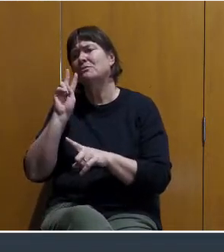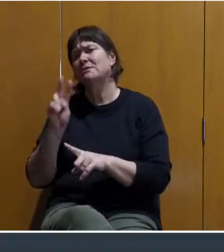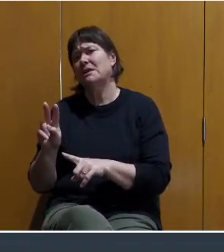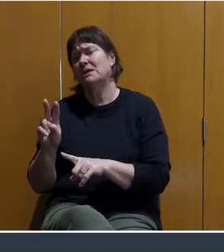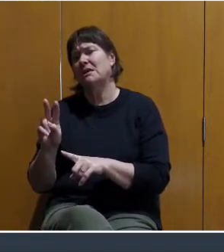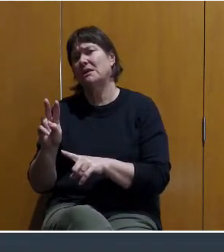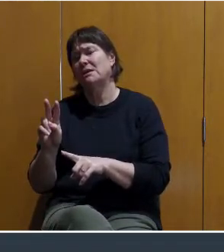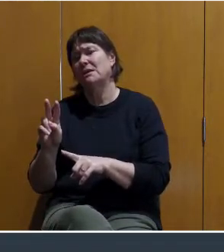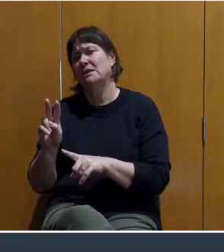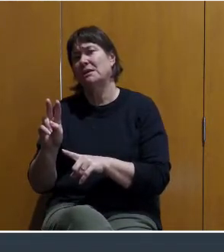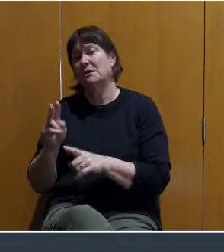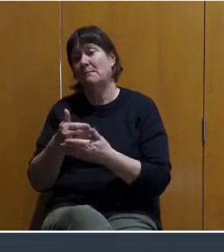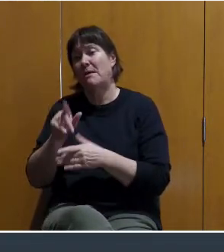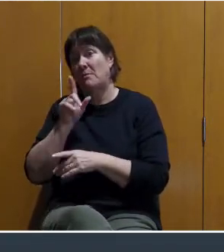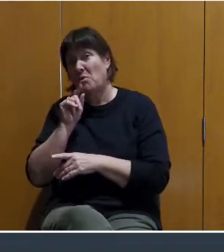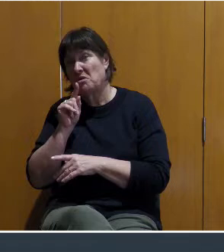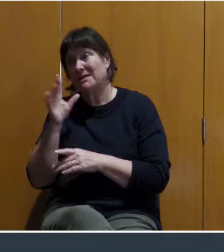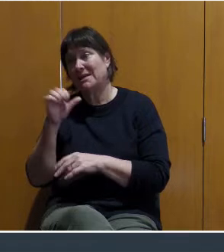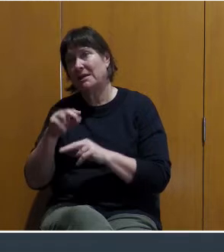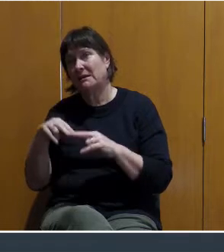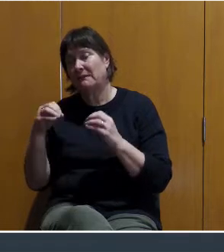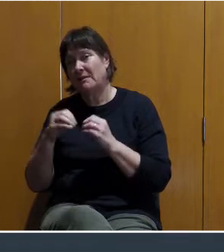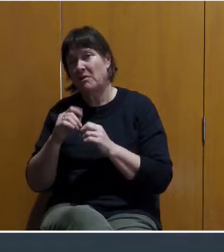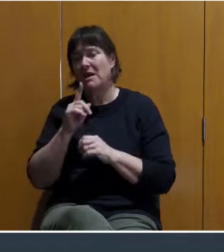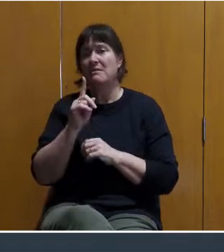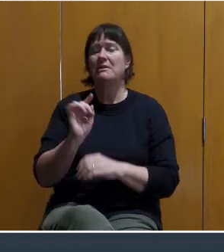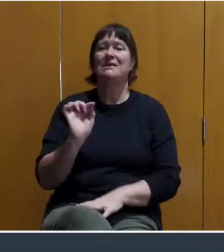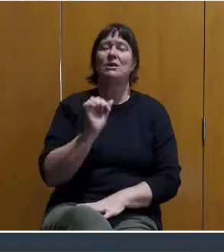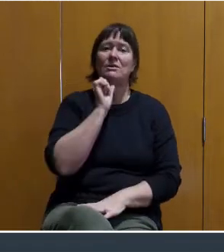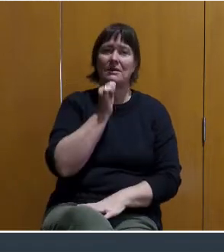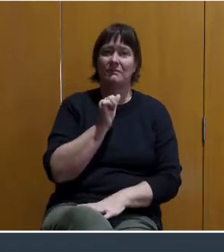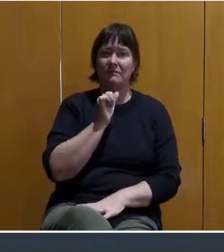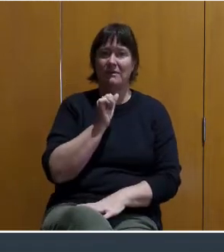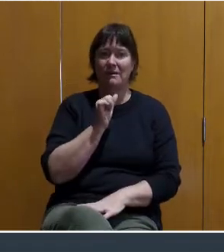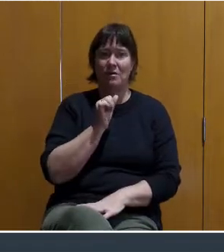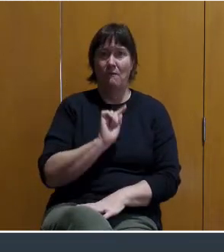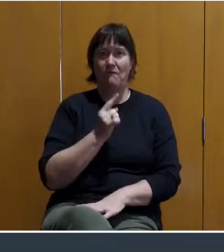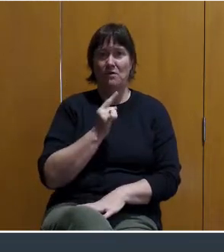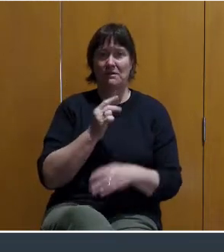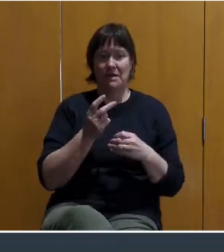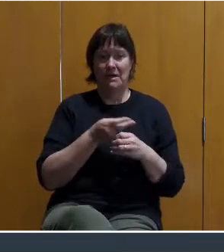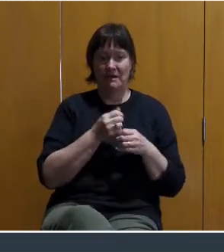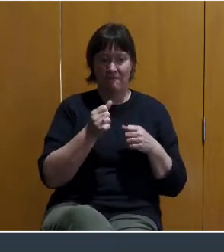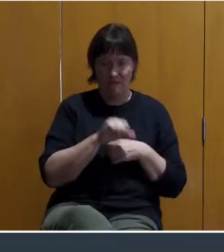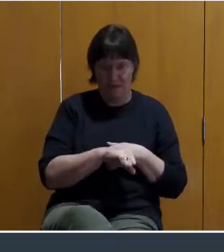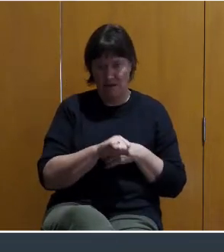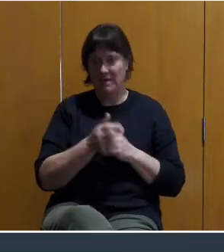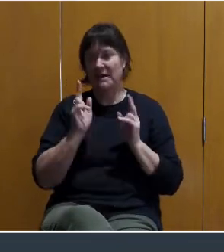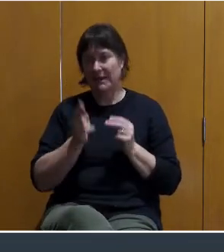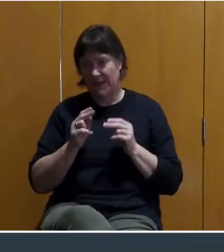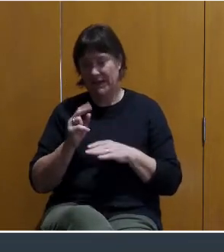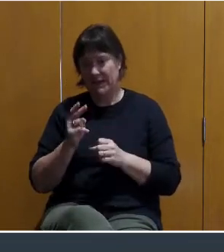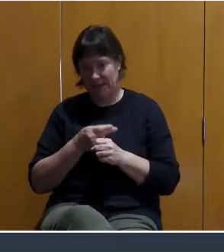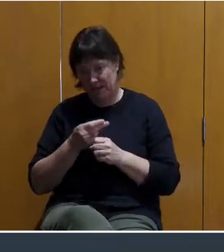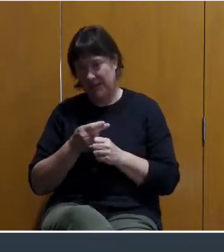nest failed, they may start all over again, and so the whole process is lengthened. But with a successful breeding, they should